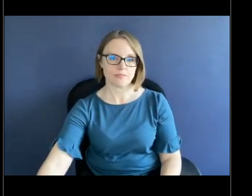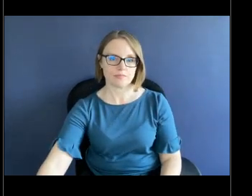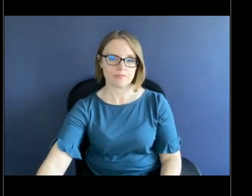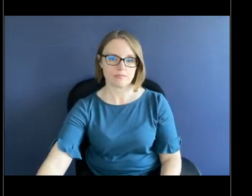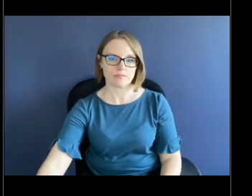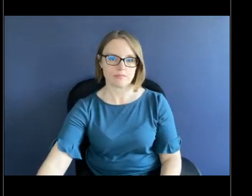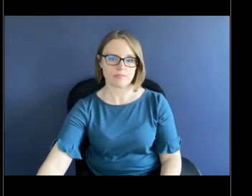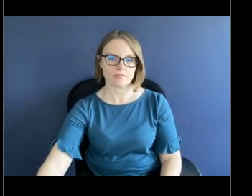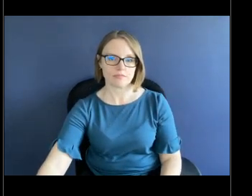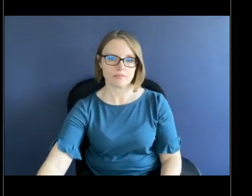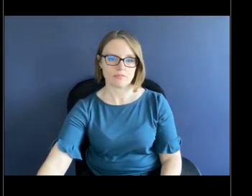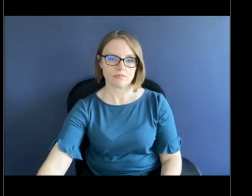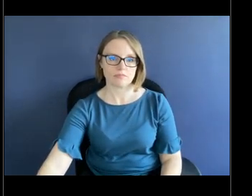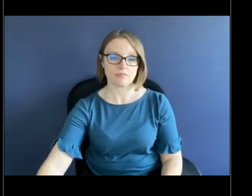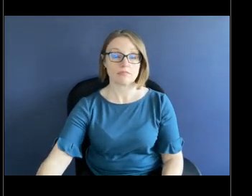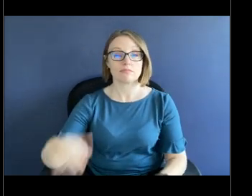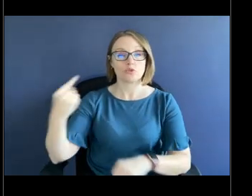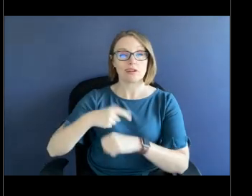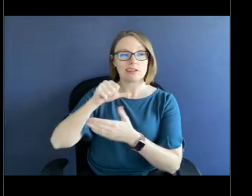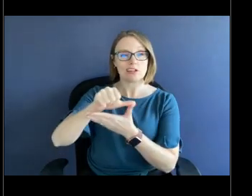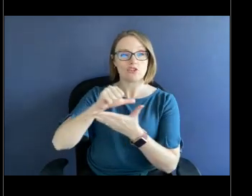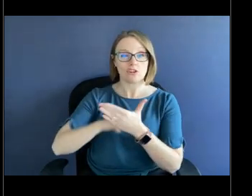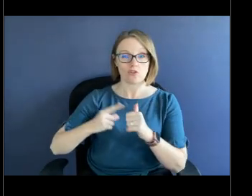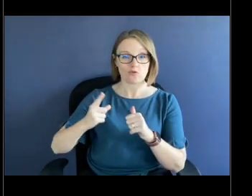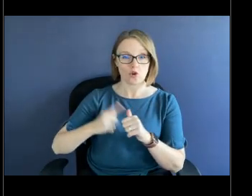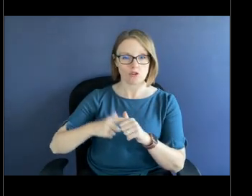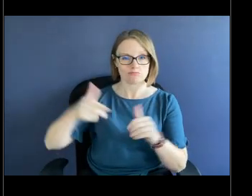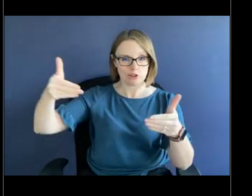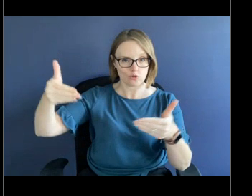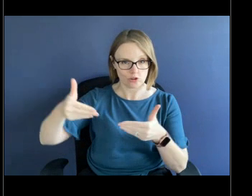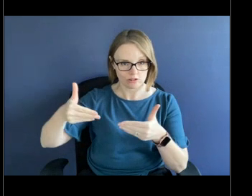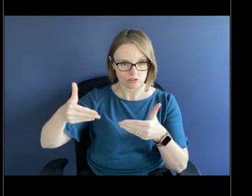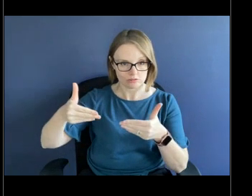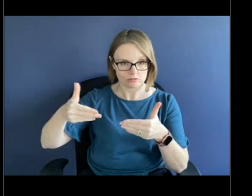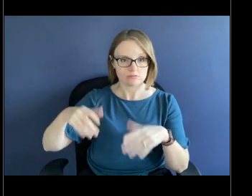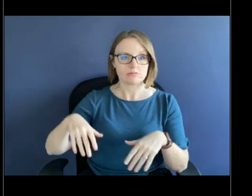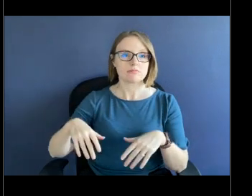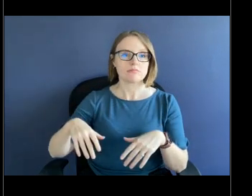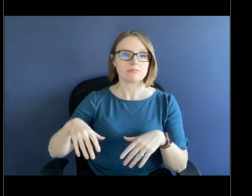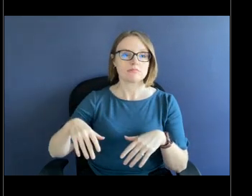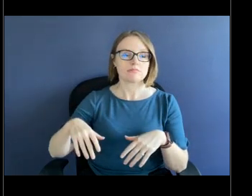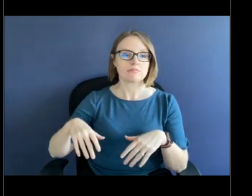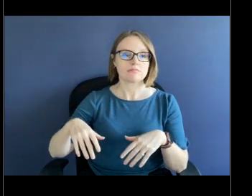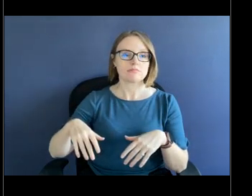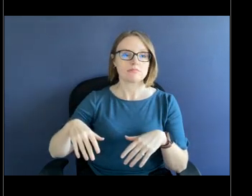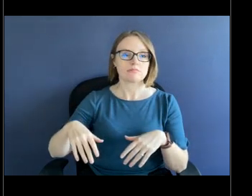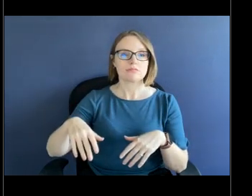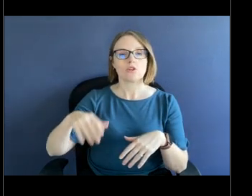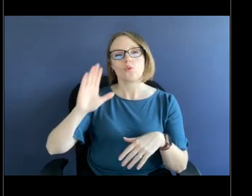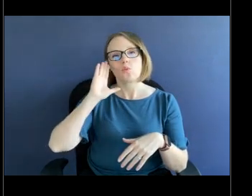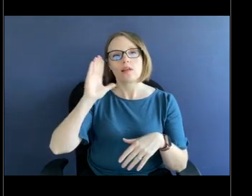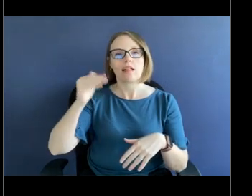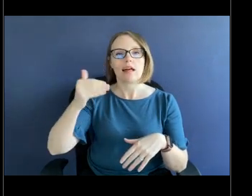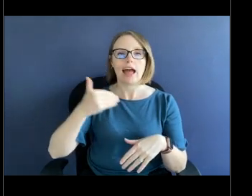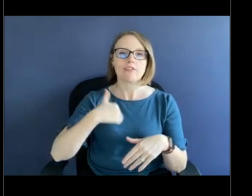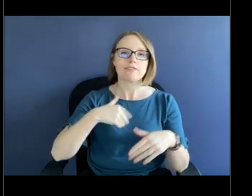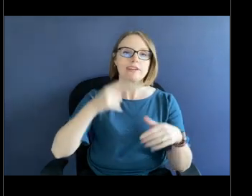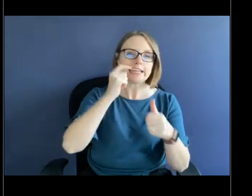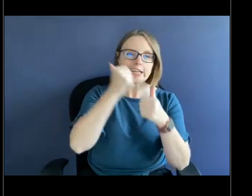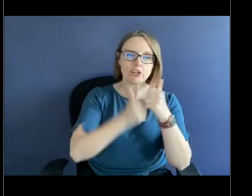Today's agenda includes an introduction, topics, and learning objectives to